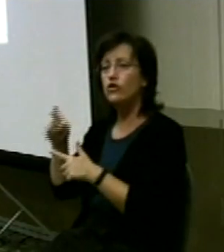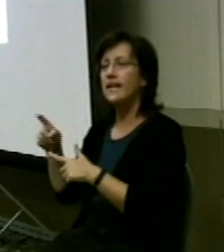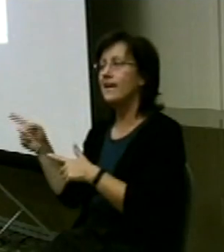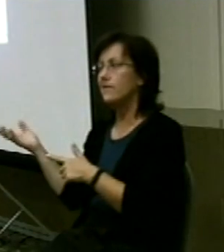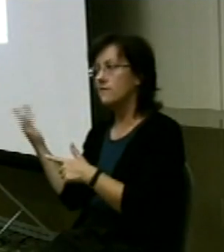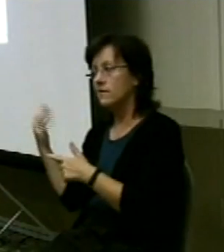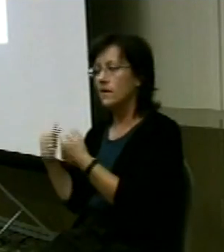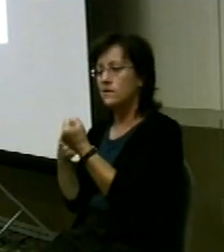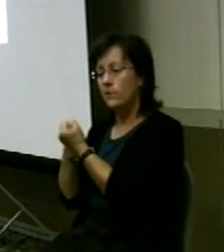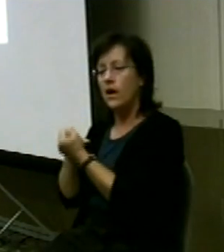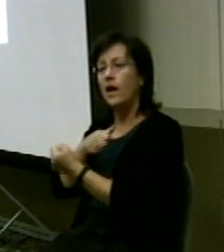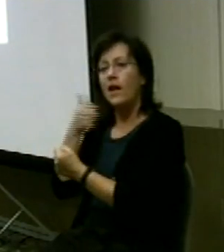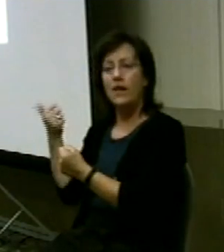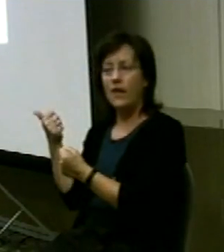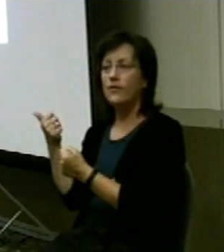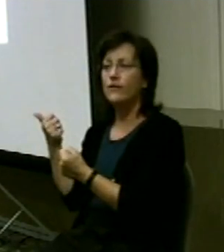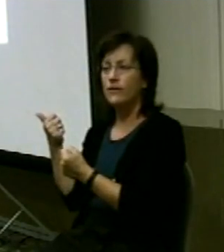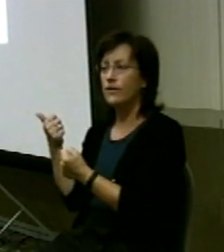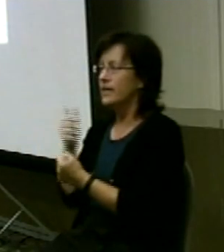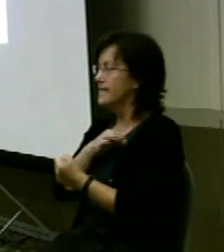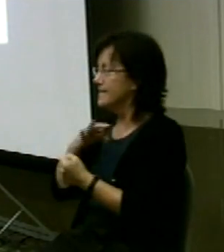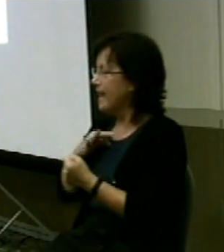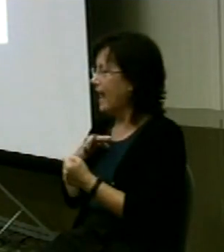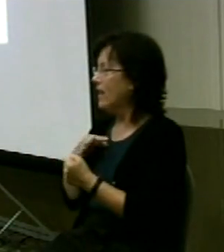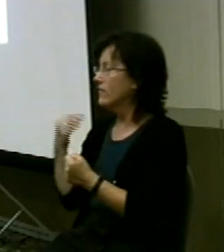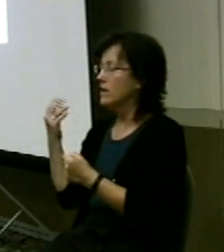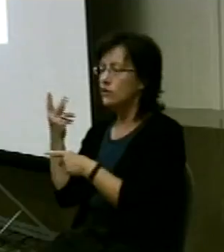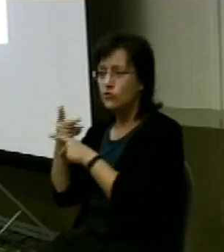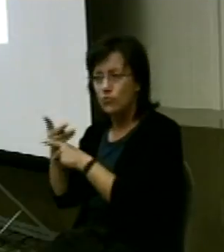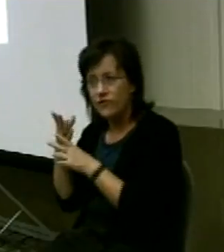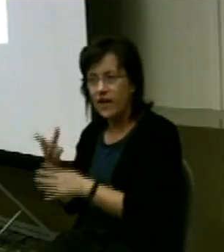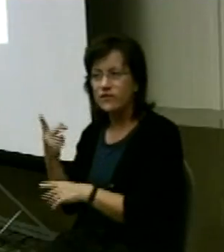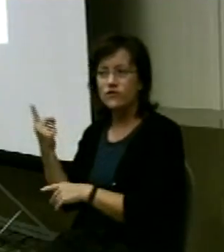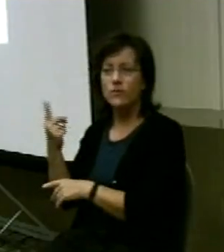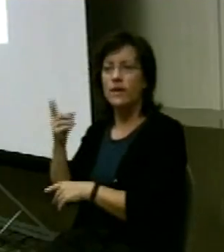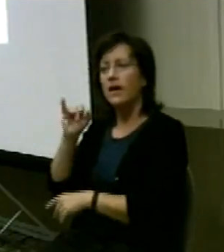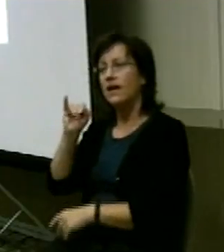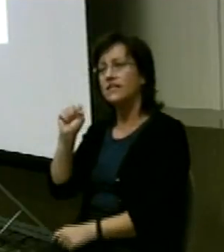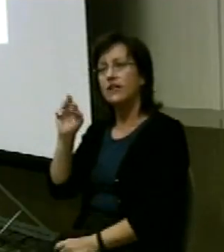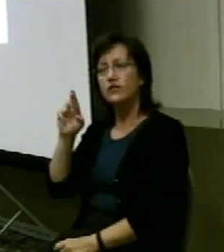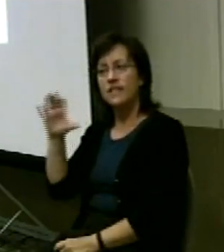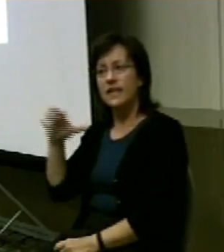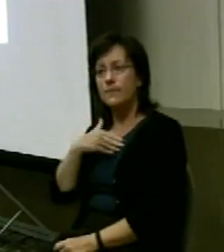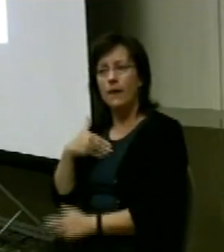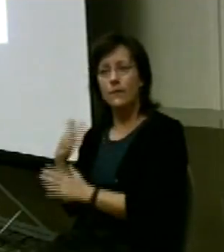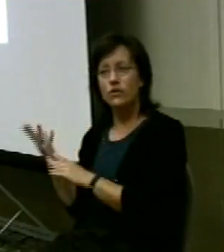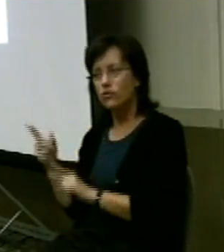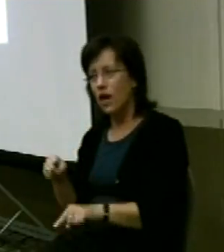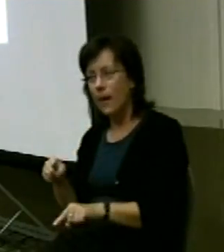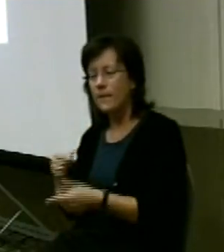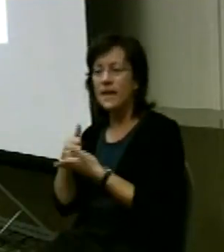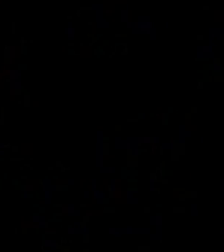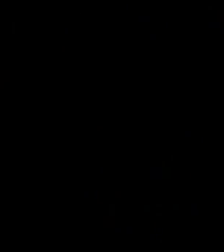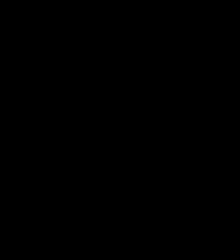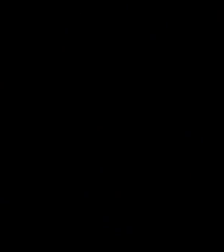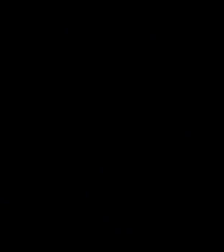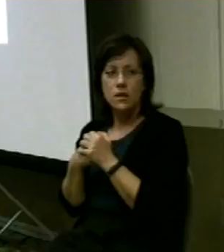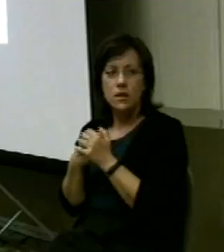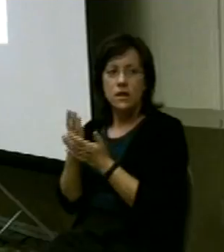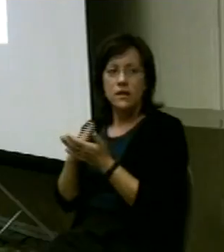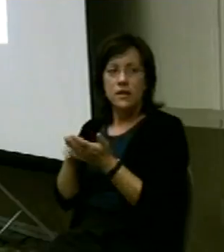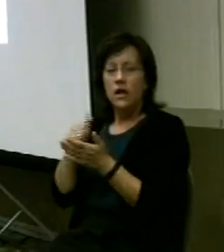from another staff member or supervisor or ISRC member to come and help you with that?